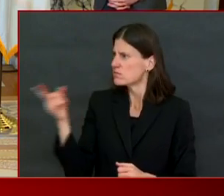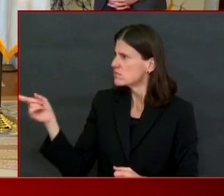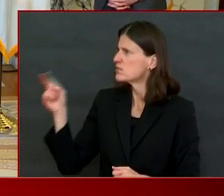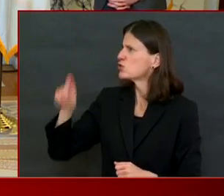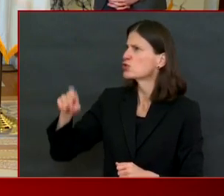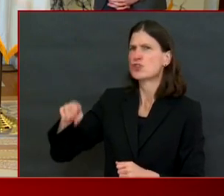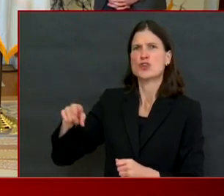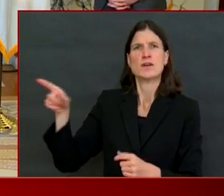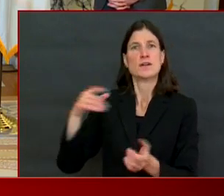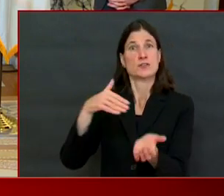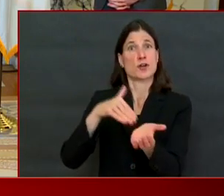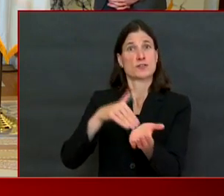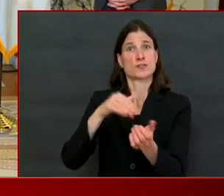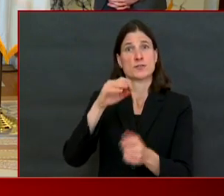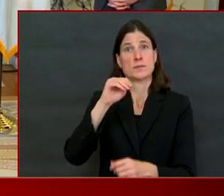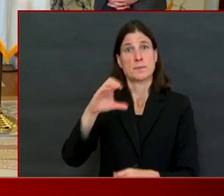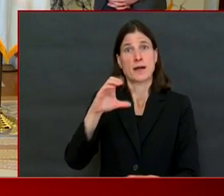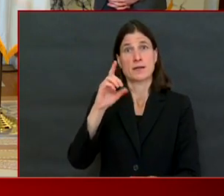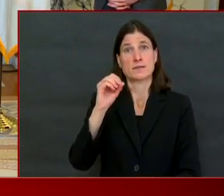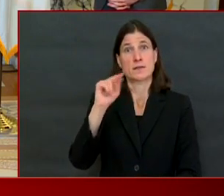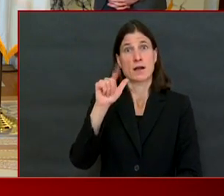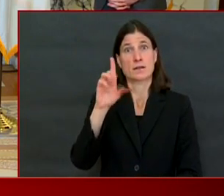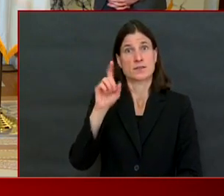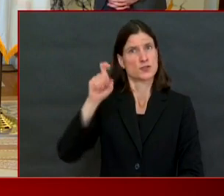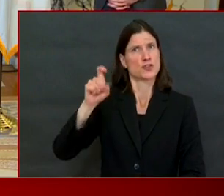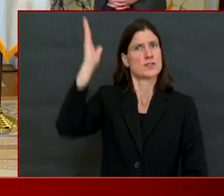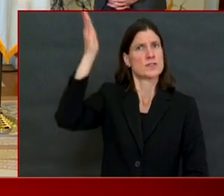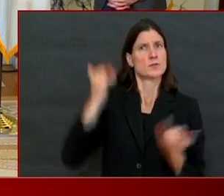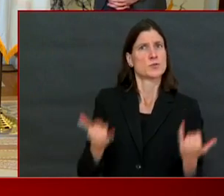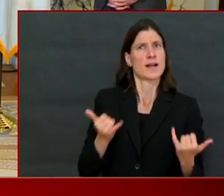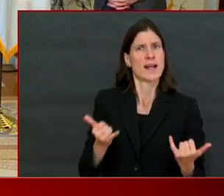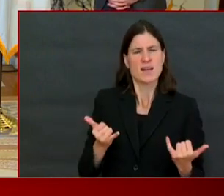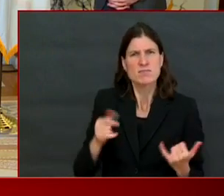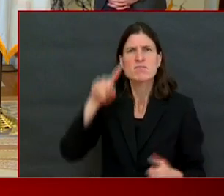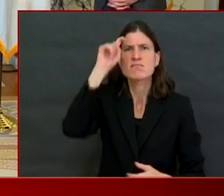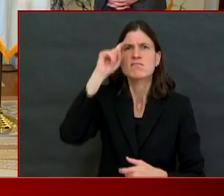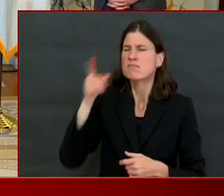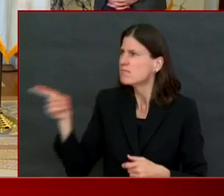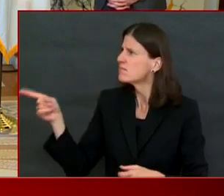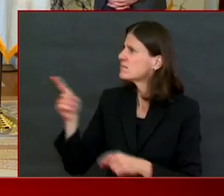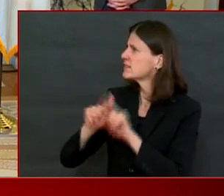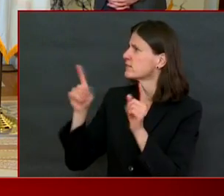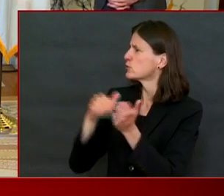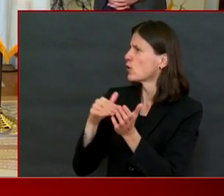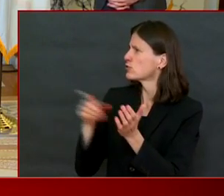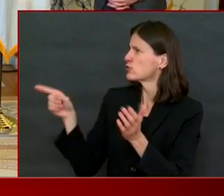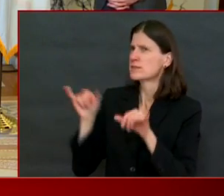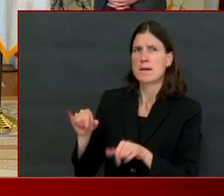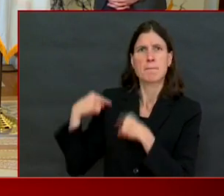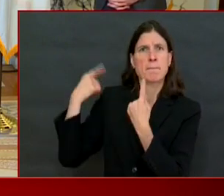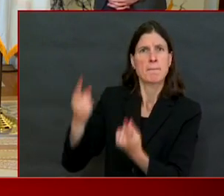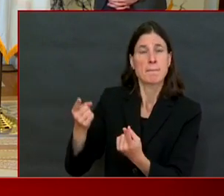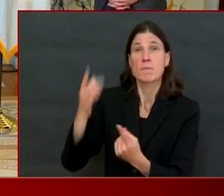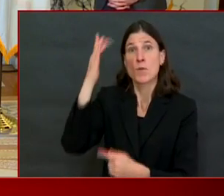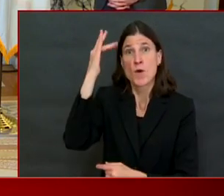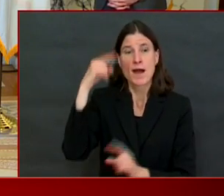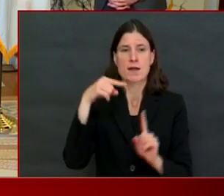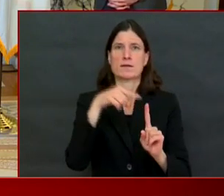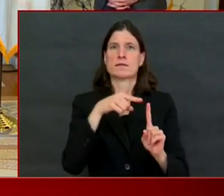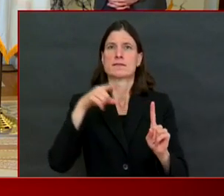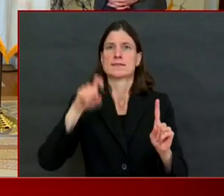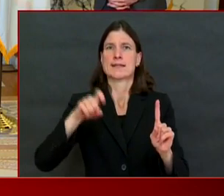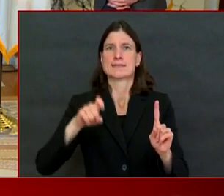tested. His test result is negative. It came back just a short while ago. But because of what I've